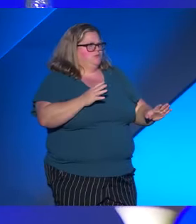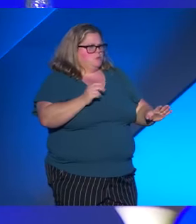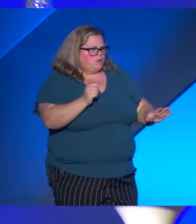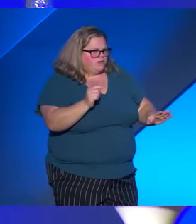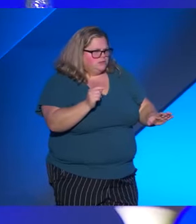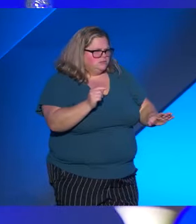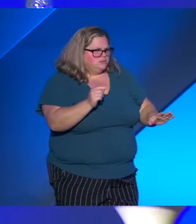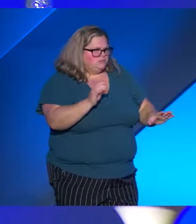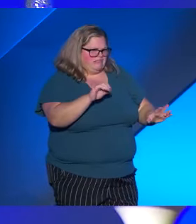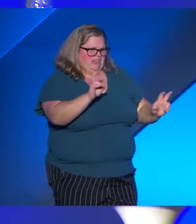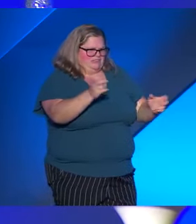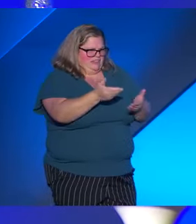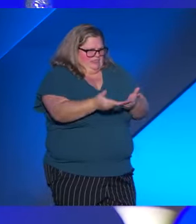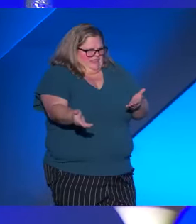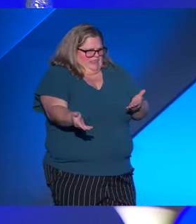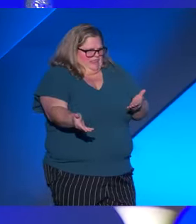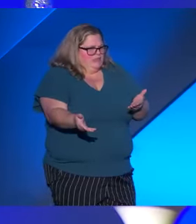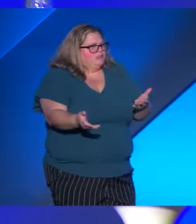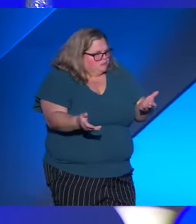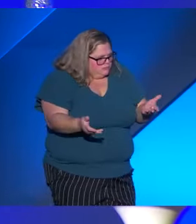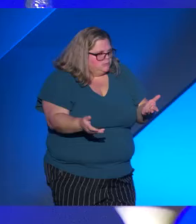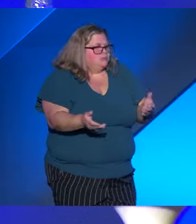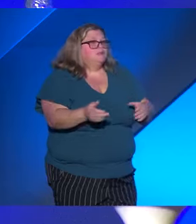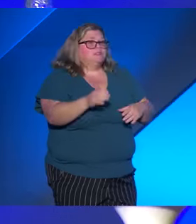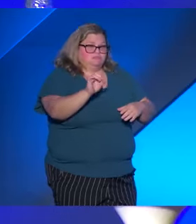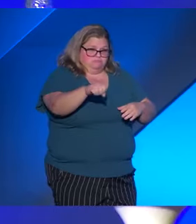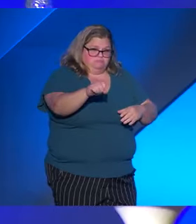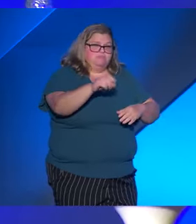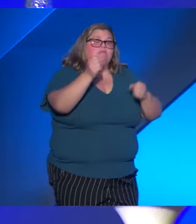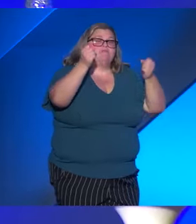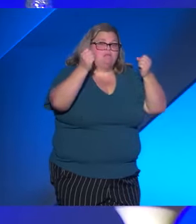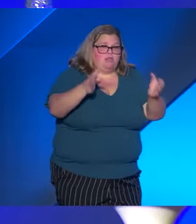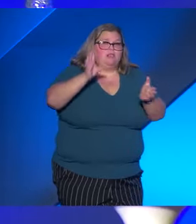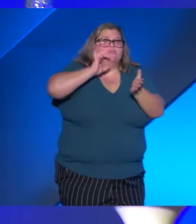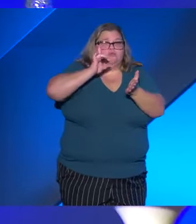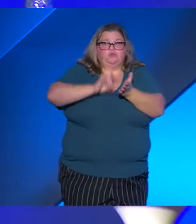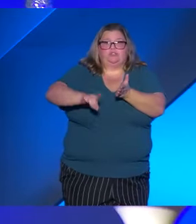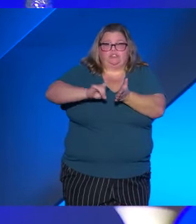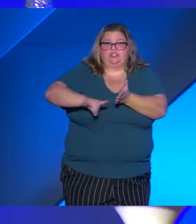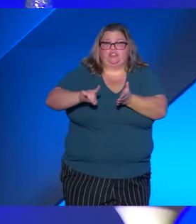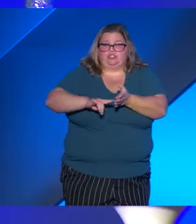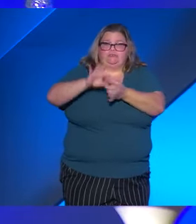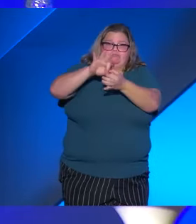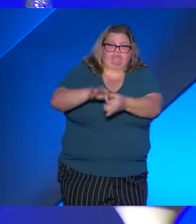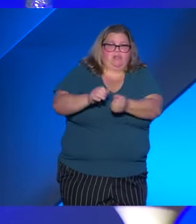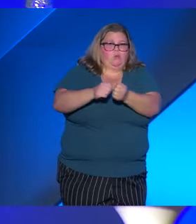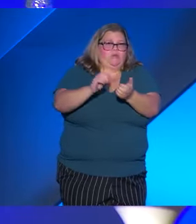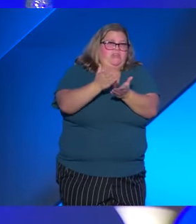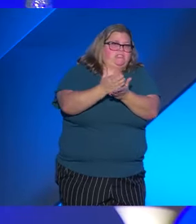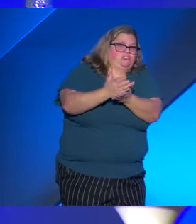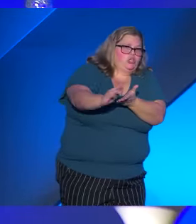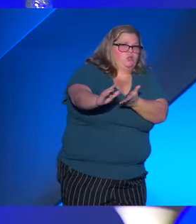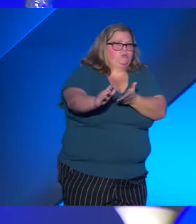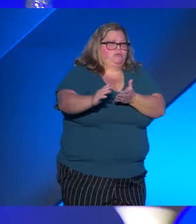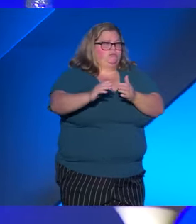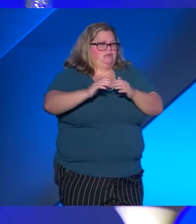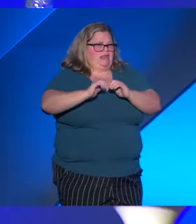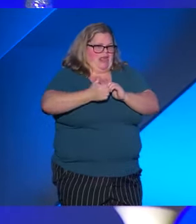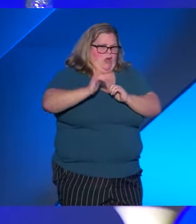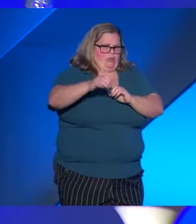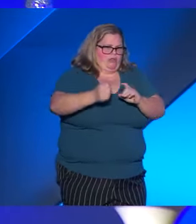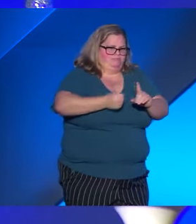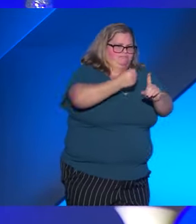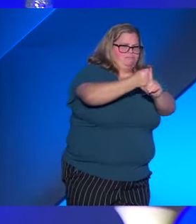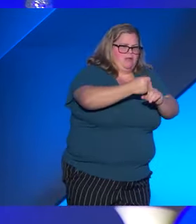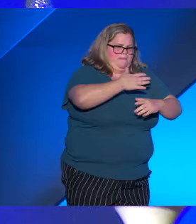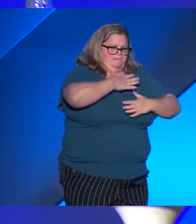thing? And there is so much research around exclusion and how that impacts how I show up at